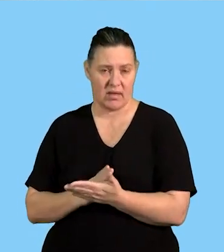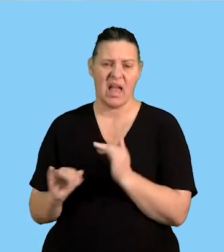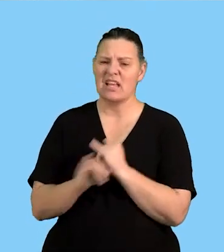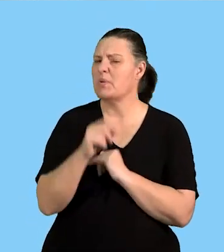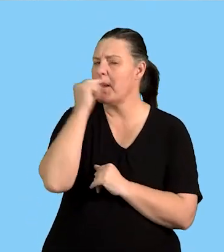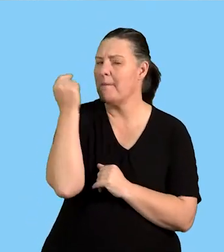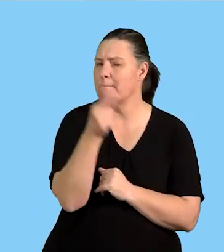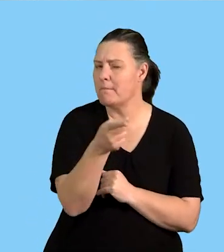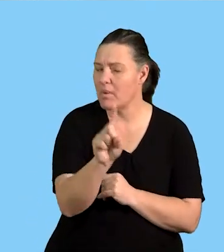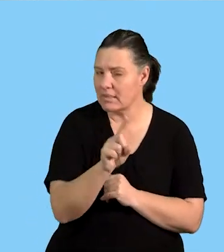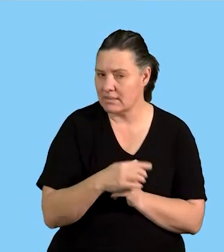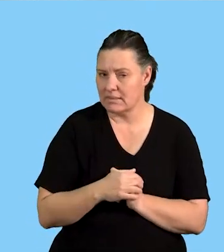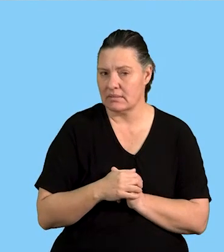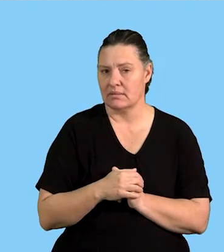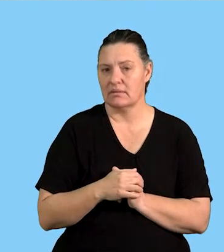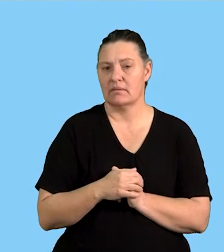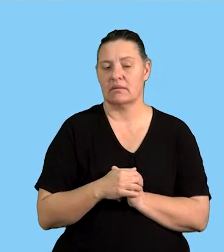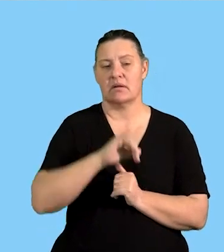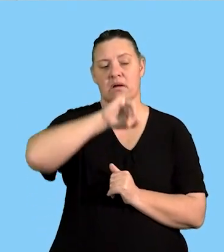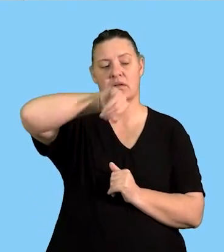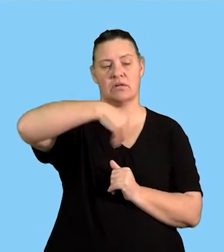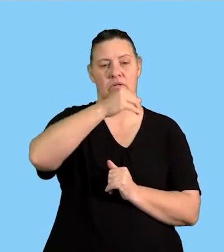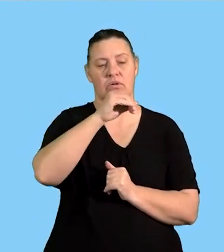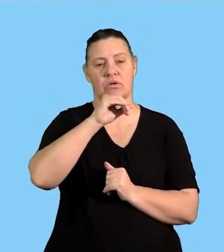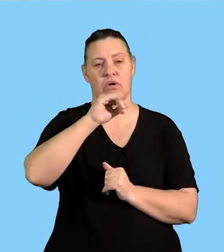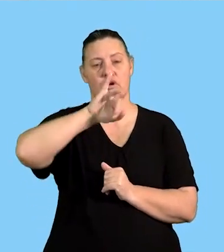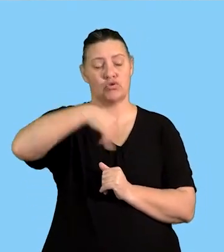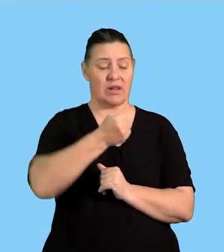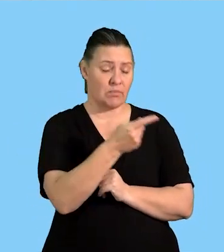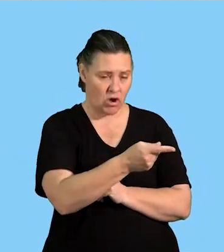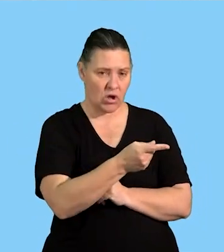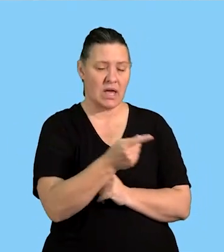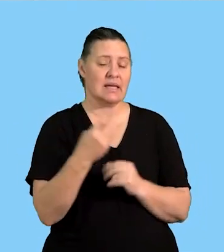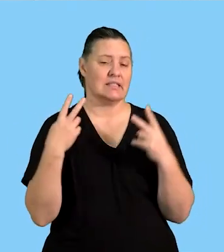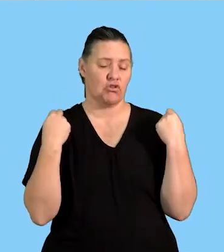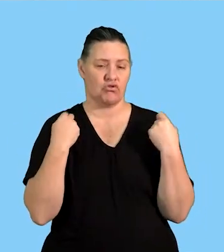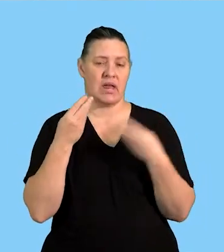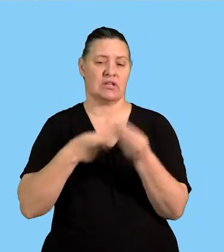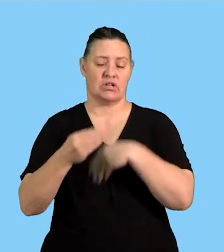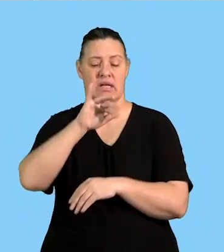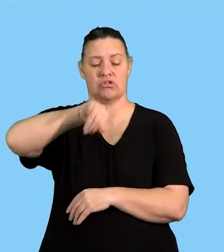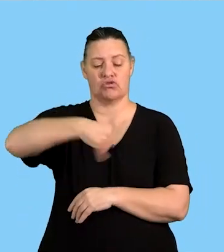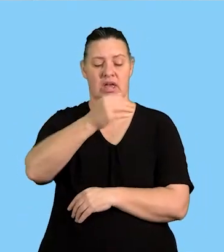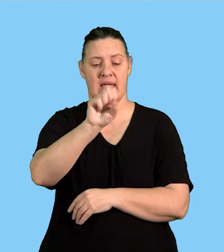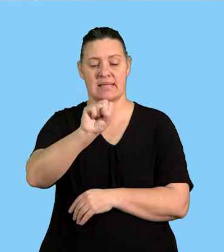Which institution is that one? The institution is your Johannesburg Security Exchange,